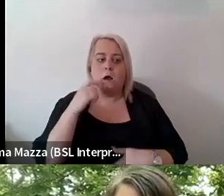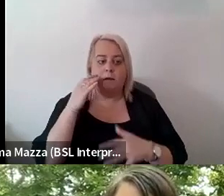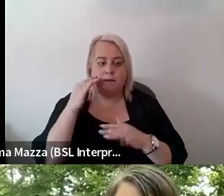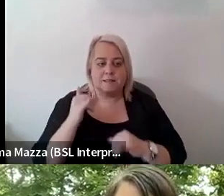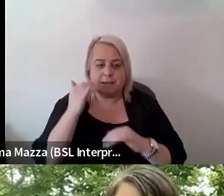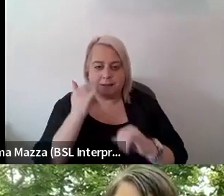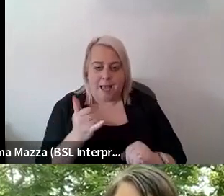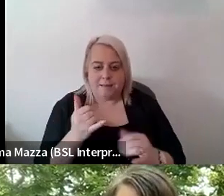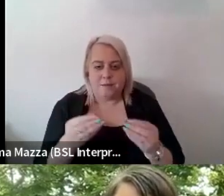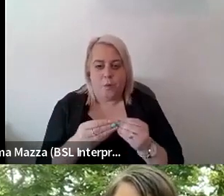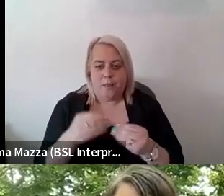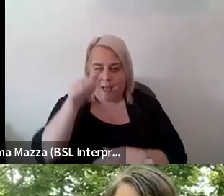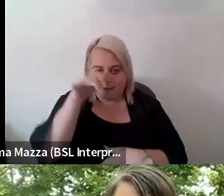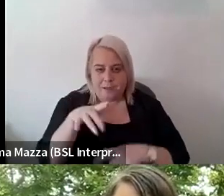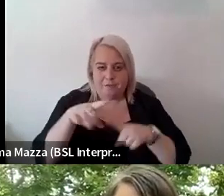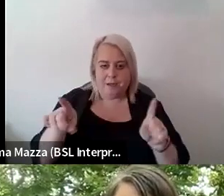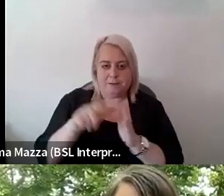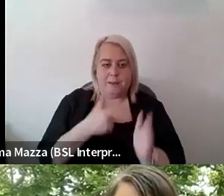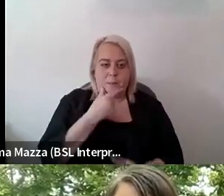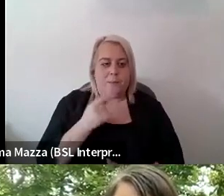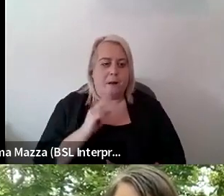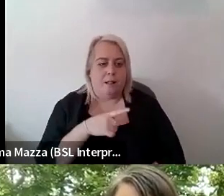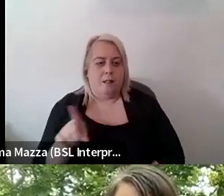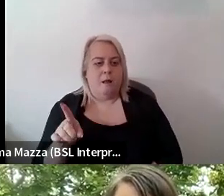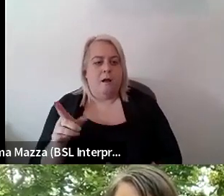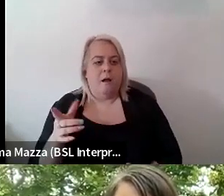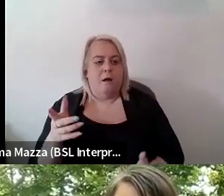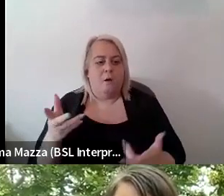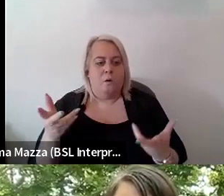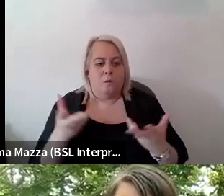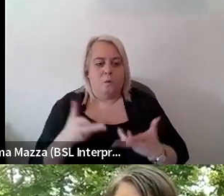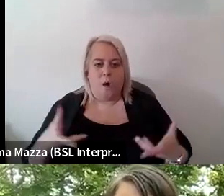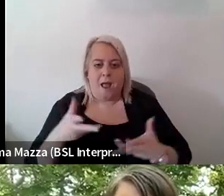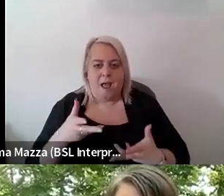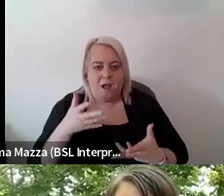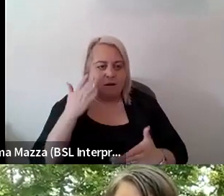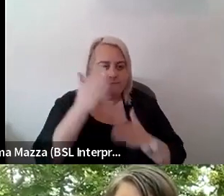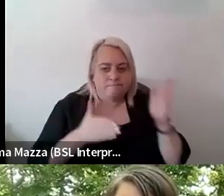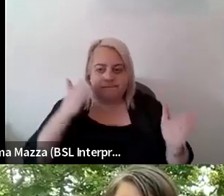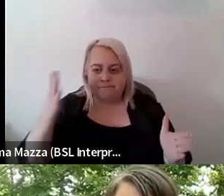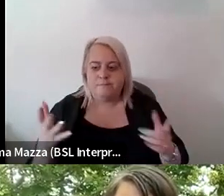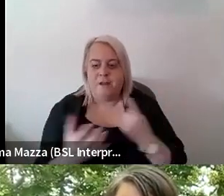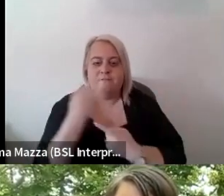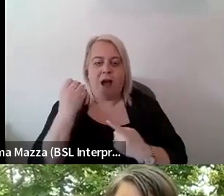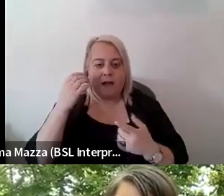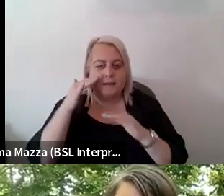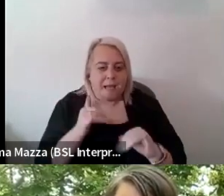with people with different disabilities. Where should you go? Or do you have any suggestions for where to find